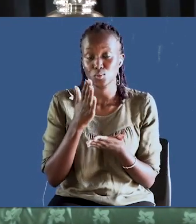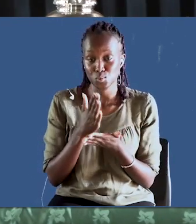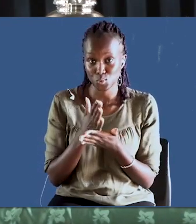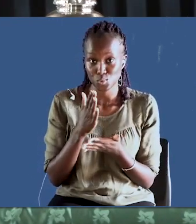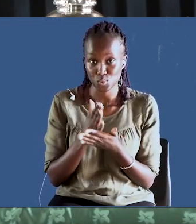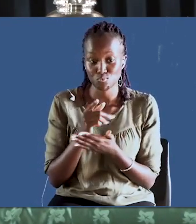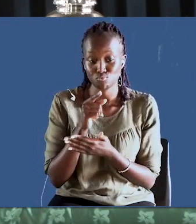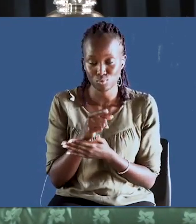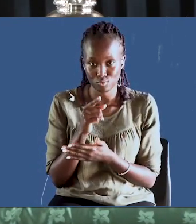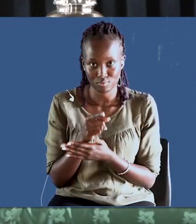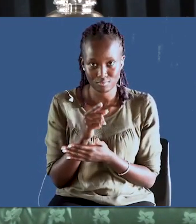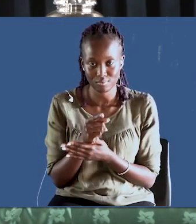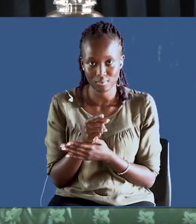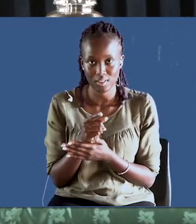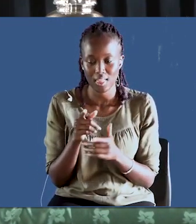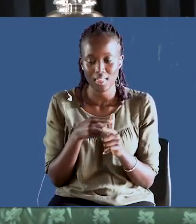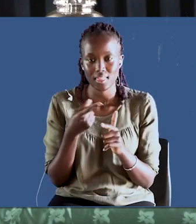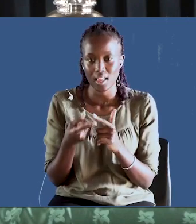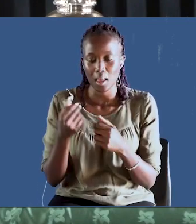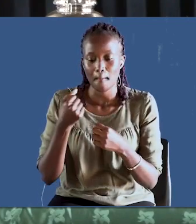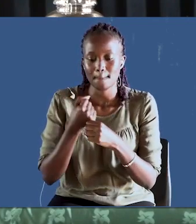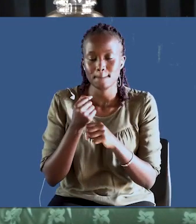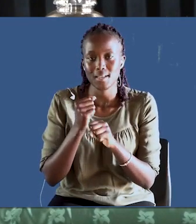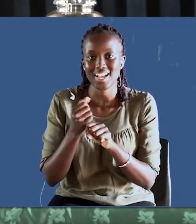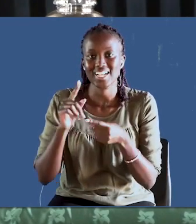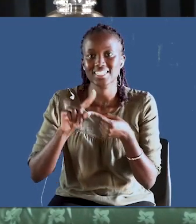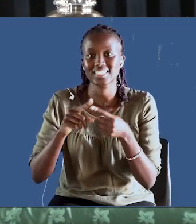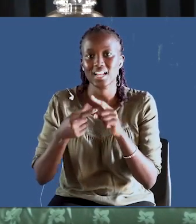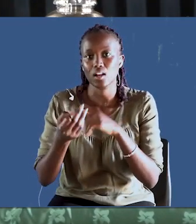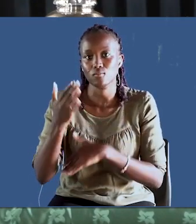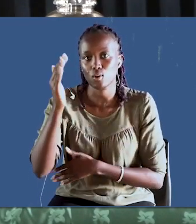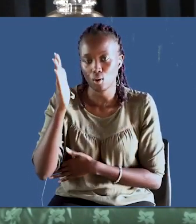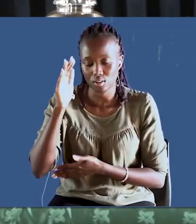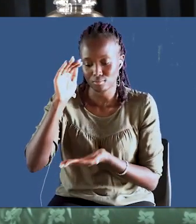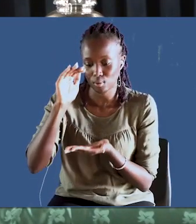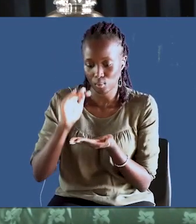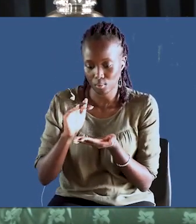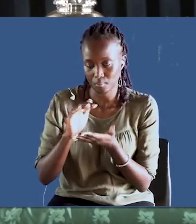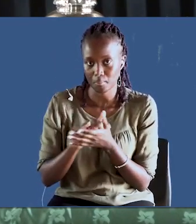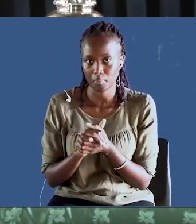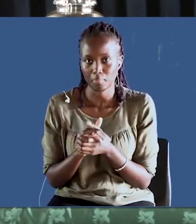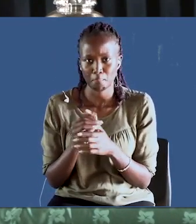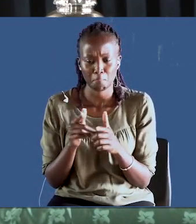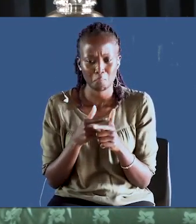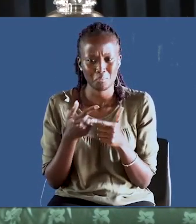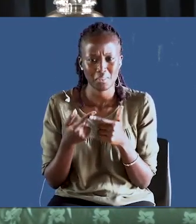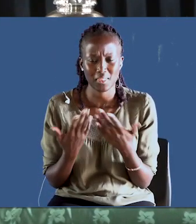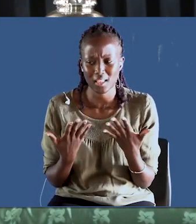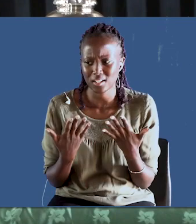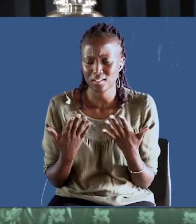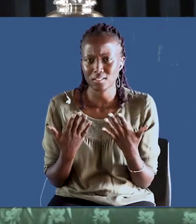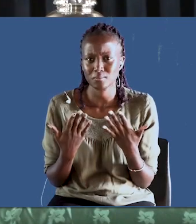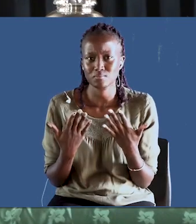other day, contributes to us lowering the standards of God. We end up losing the